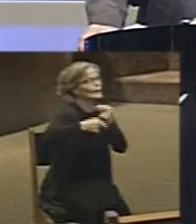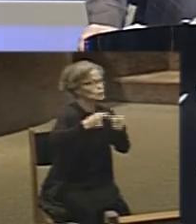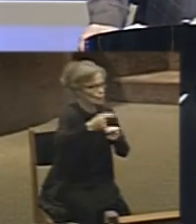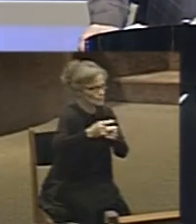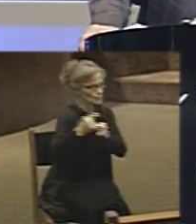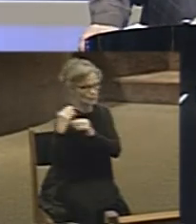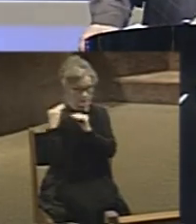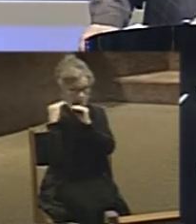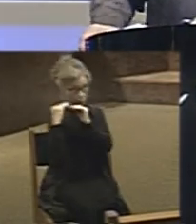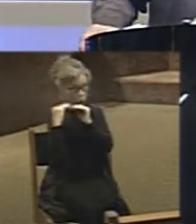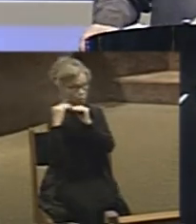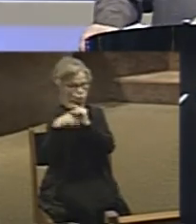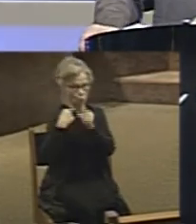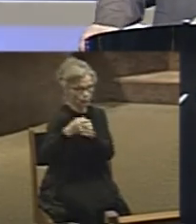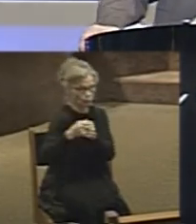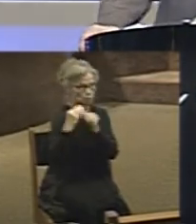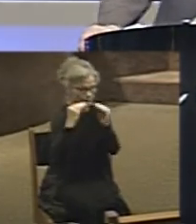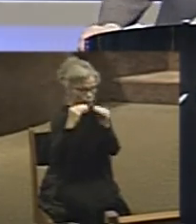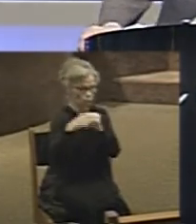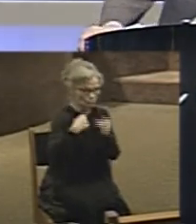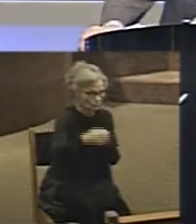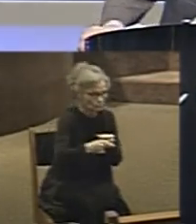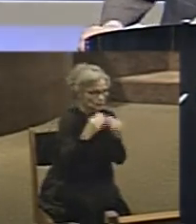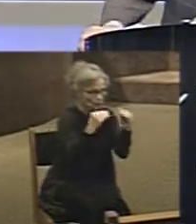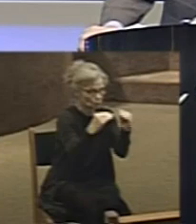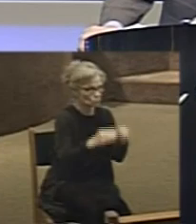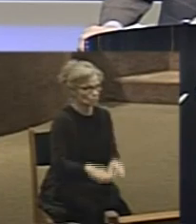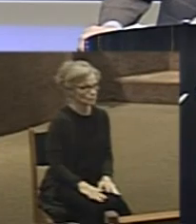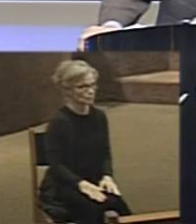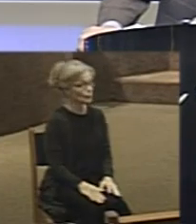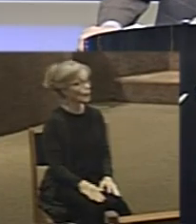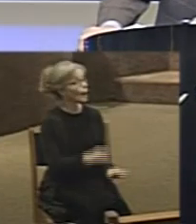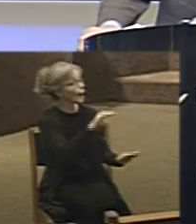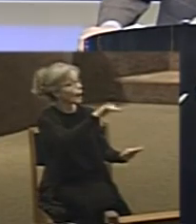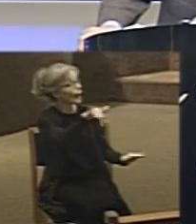When your kid thinks they've discovered something new